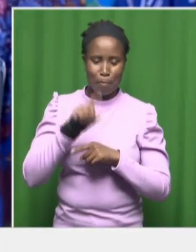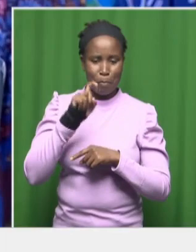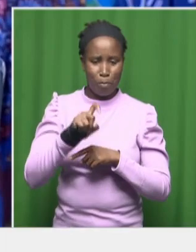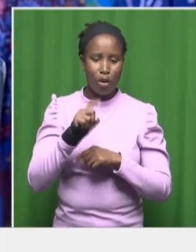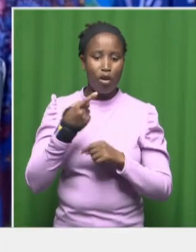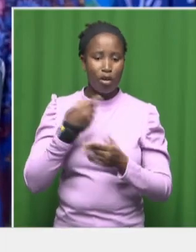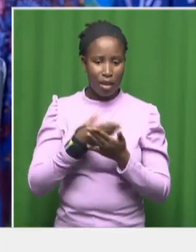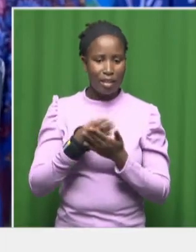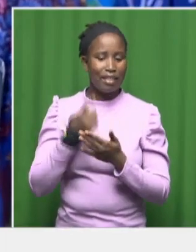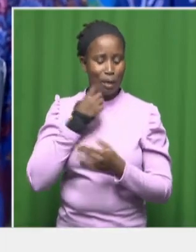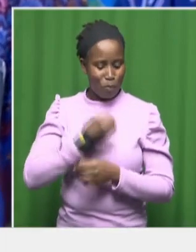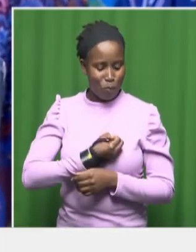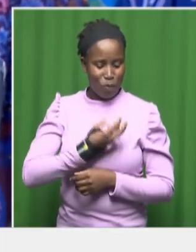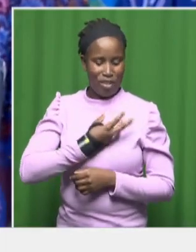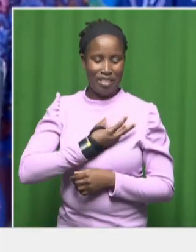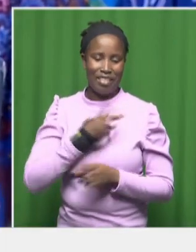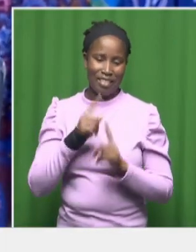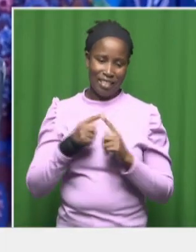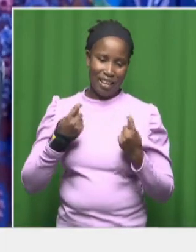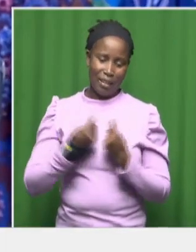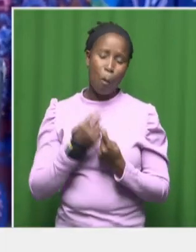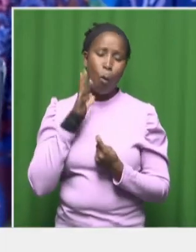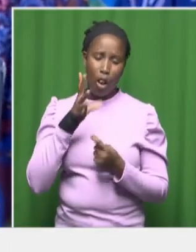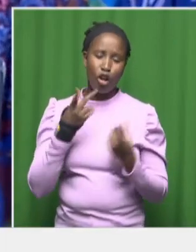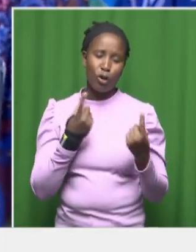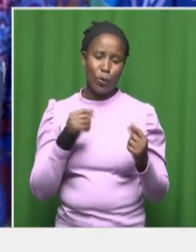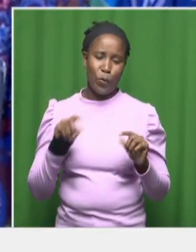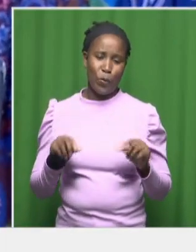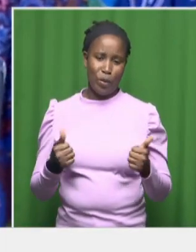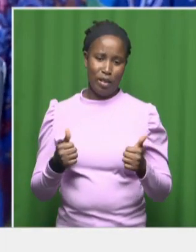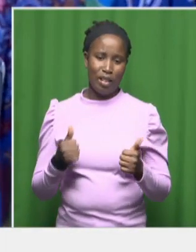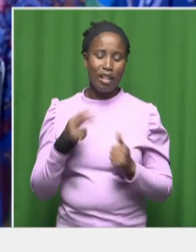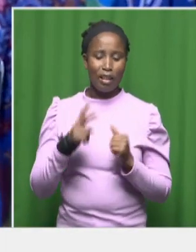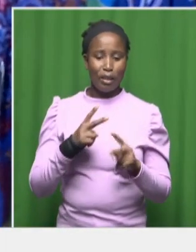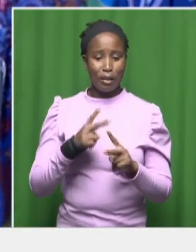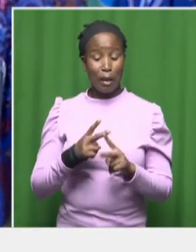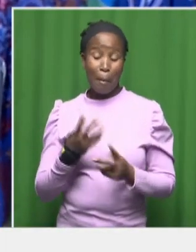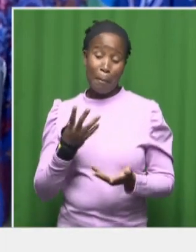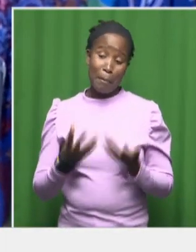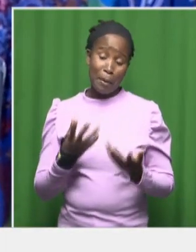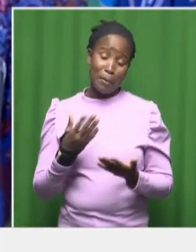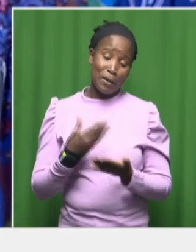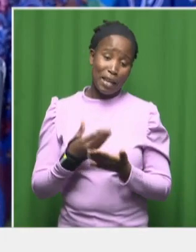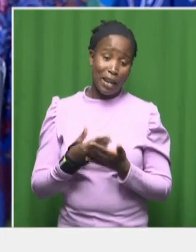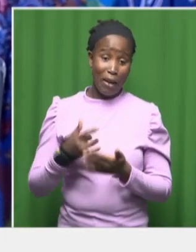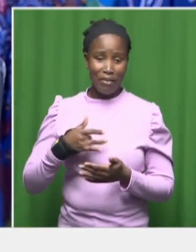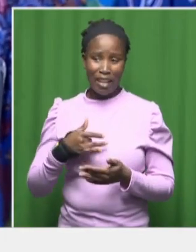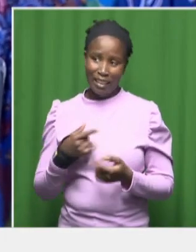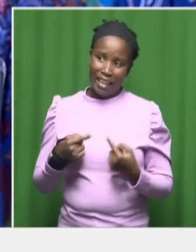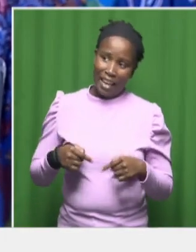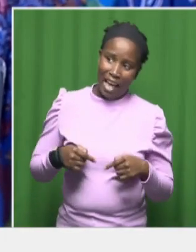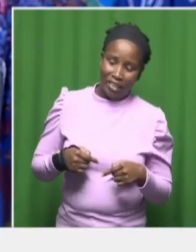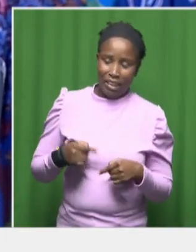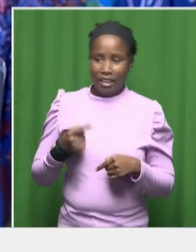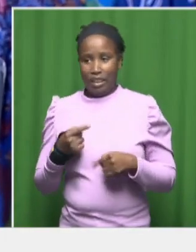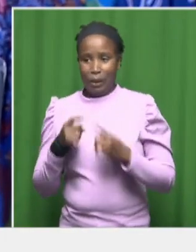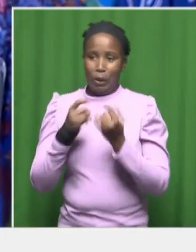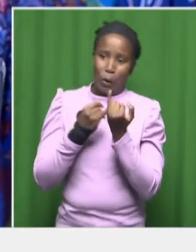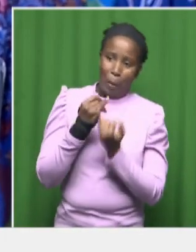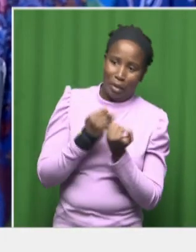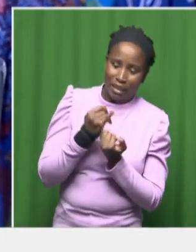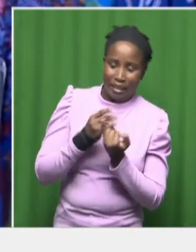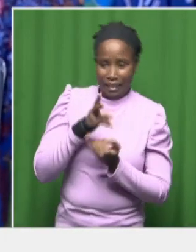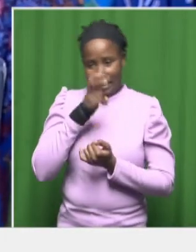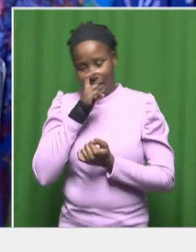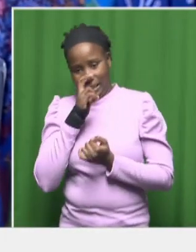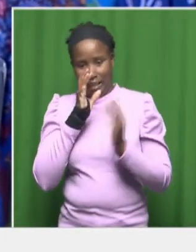team. So Coach Norma, I think she's excited, but probably a bit nervous, already thinking of the competition, the pool